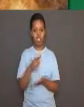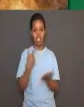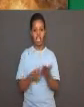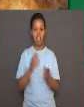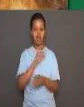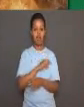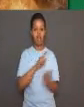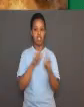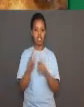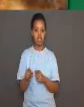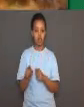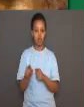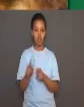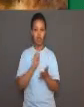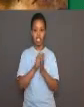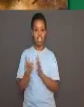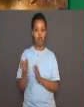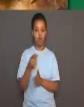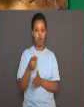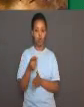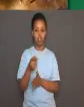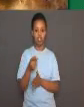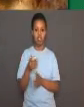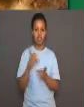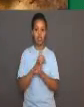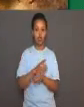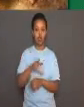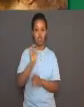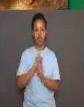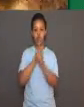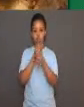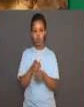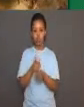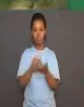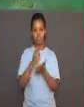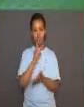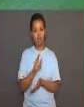These behaviors are examples of innate response.